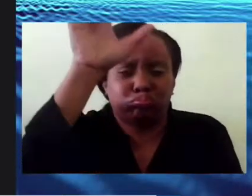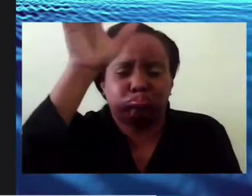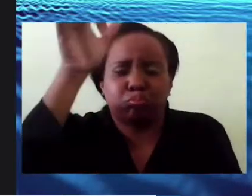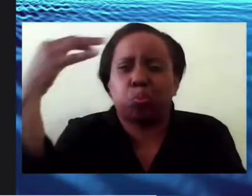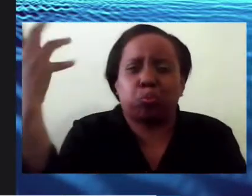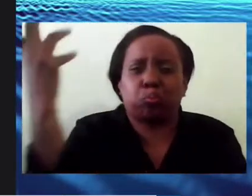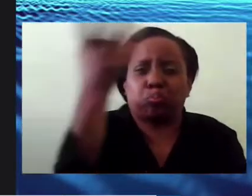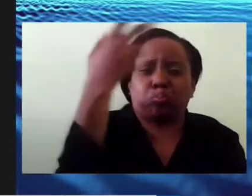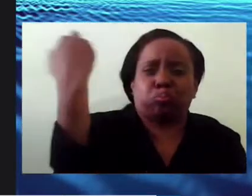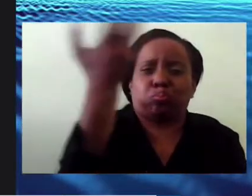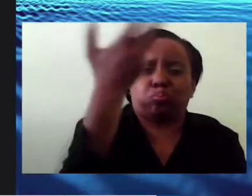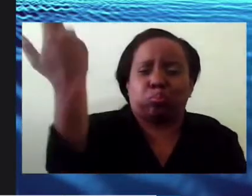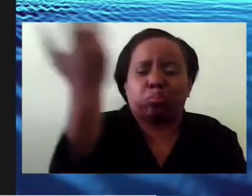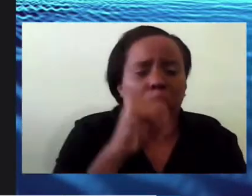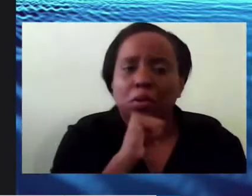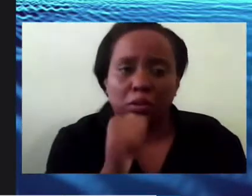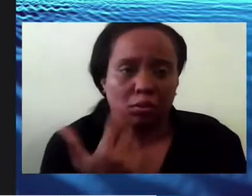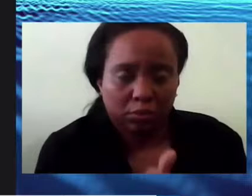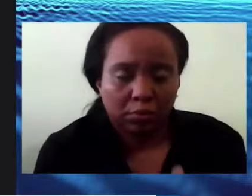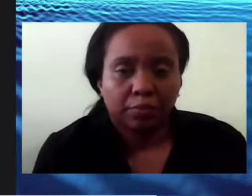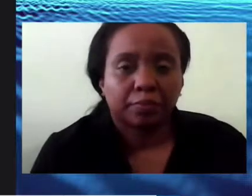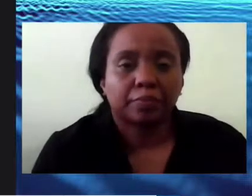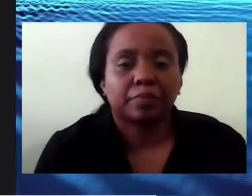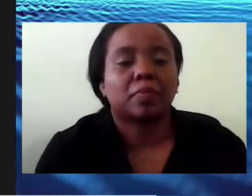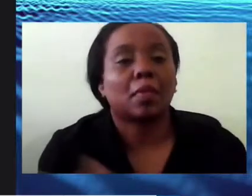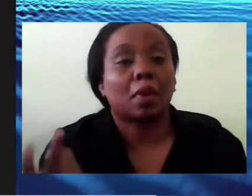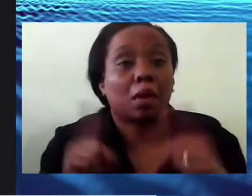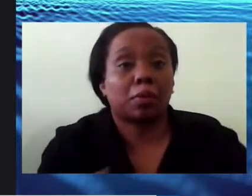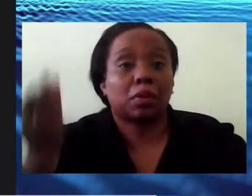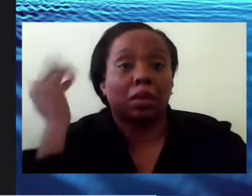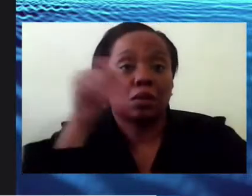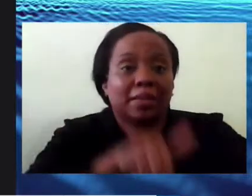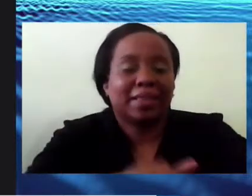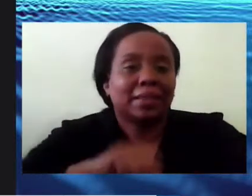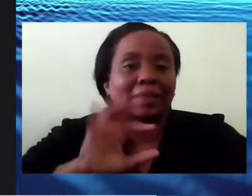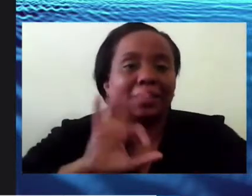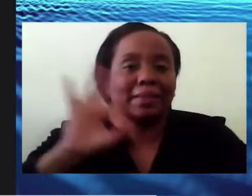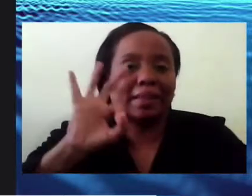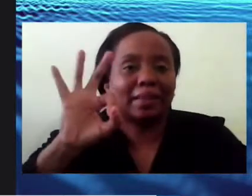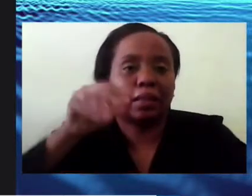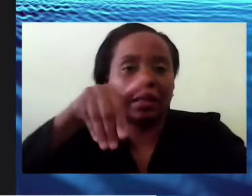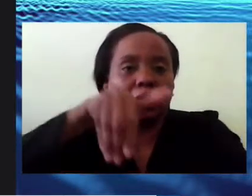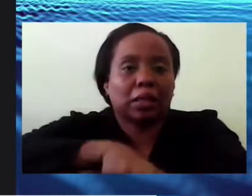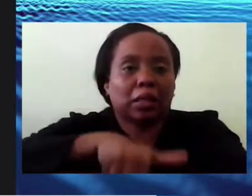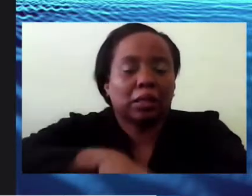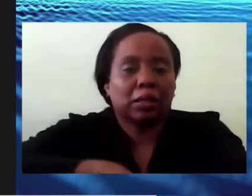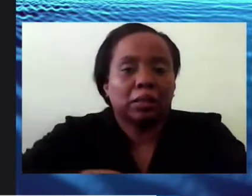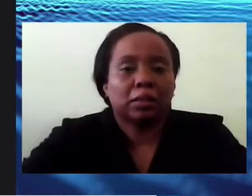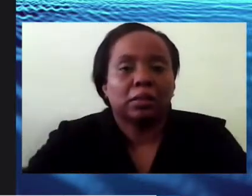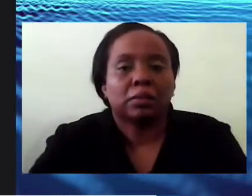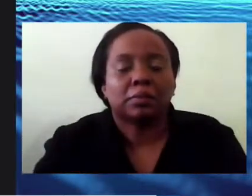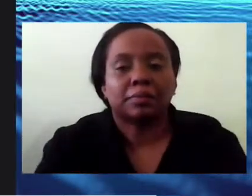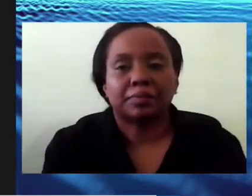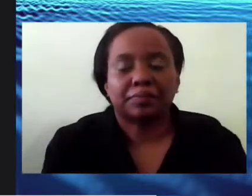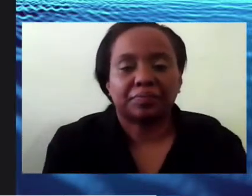So venting was seen at around 9 o'clock last night, and this lasted about 9 o'clock.